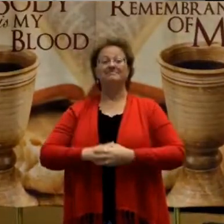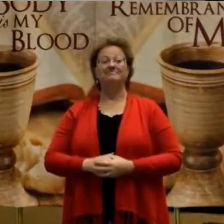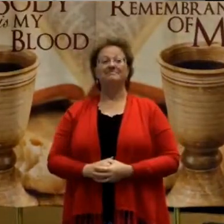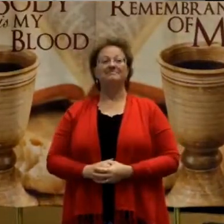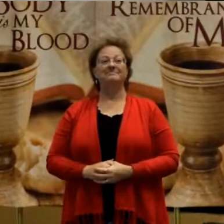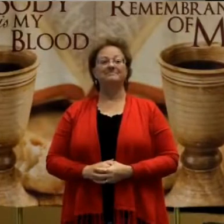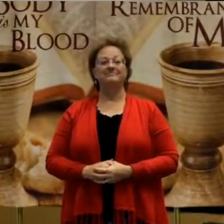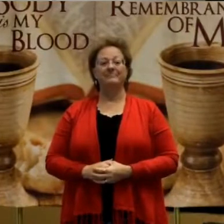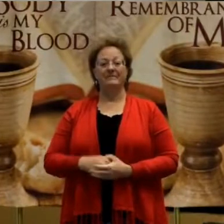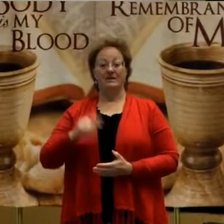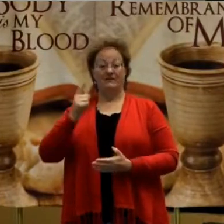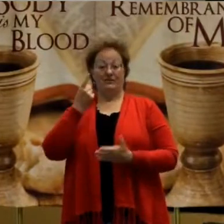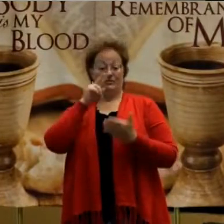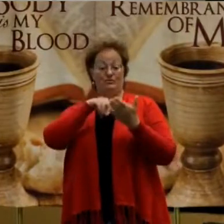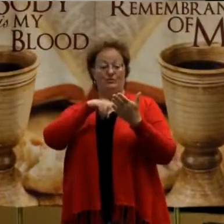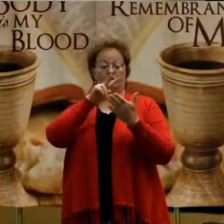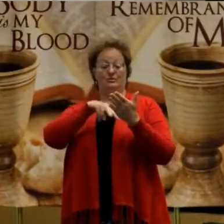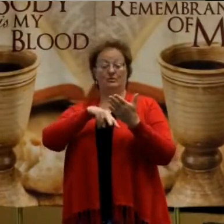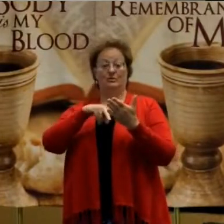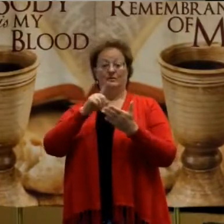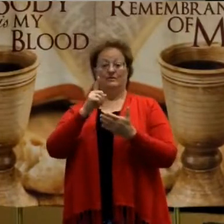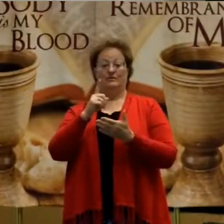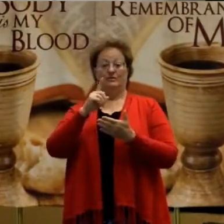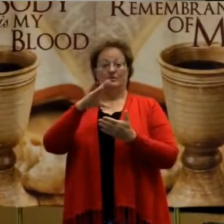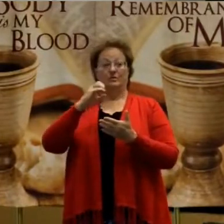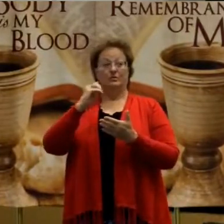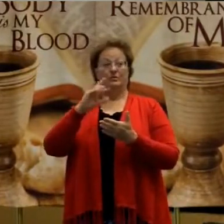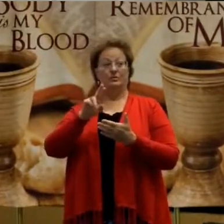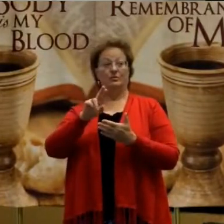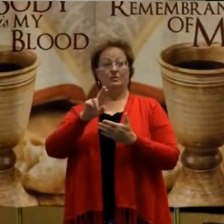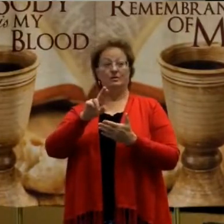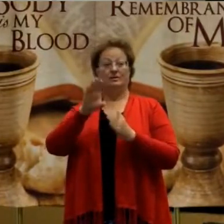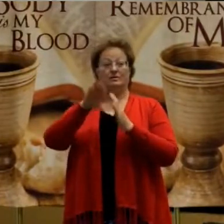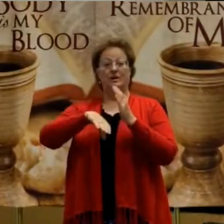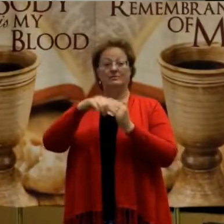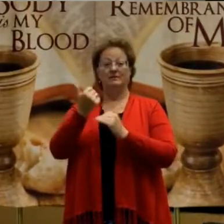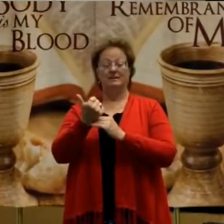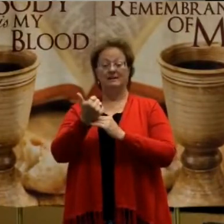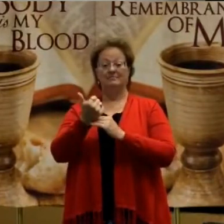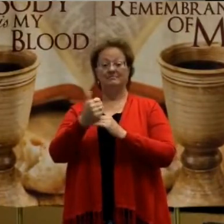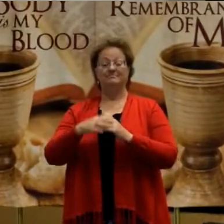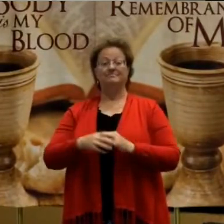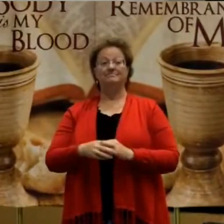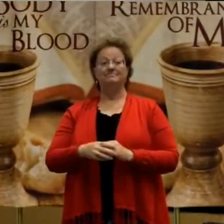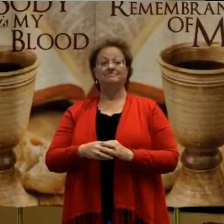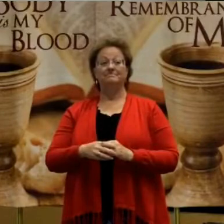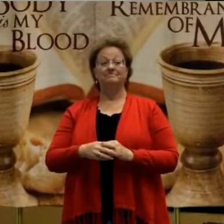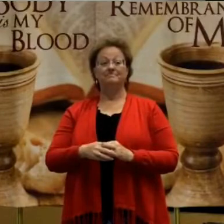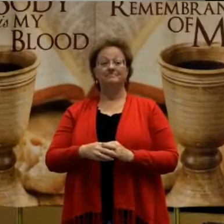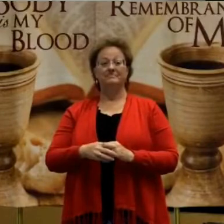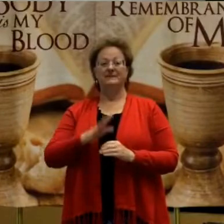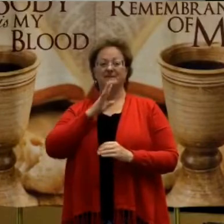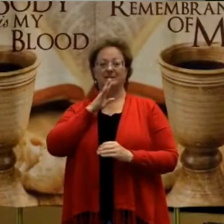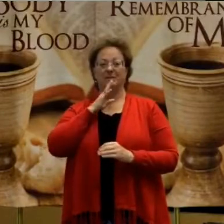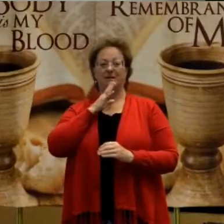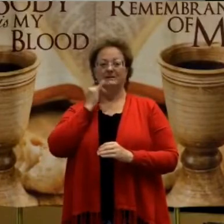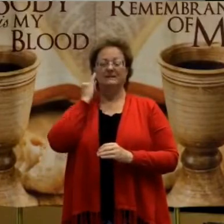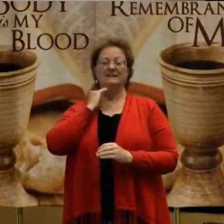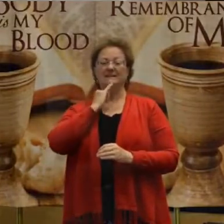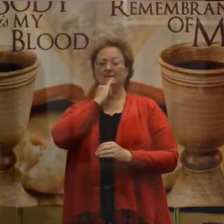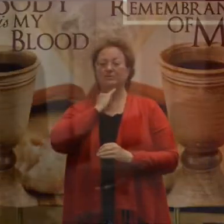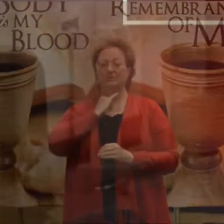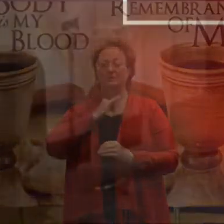The first reading from 1 Corinthians chapter 10, verses 11 through 13, speaking of the Israelites, it